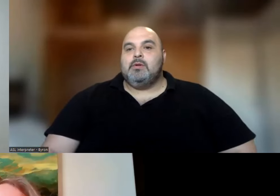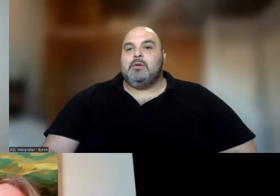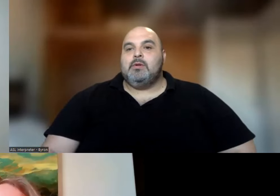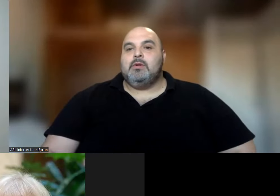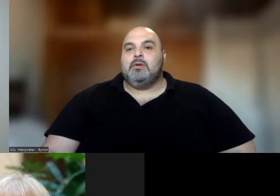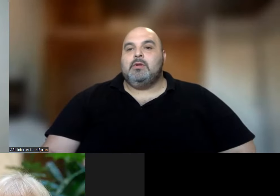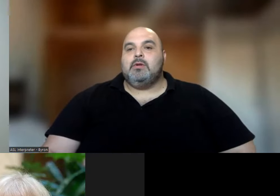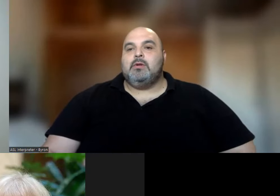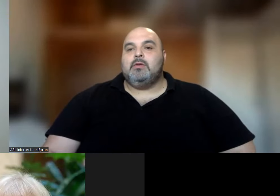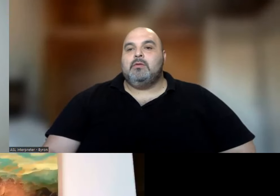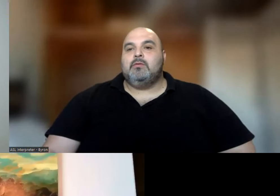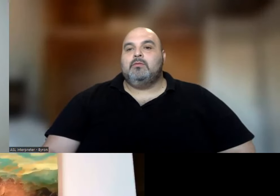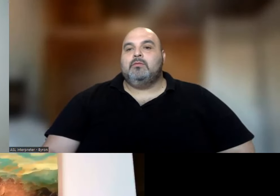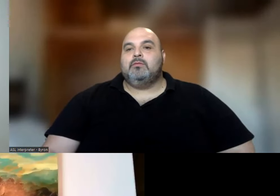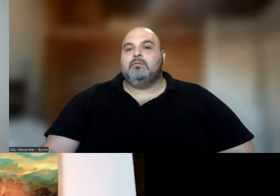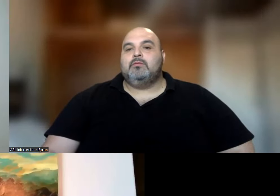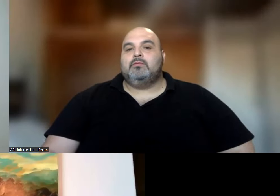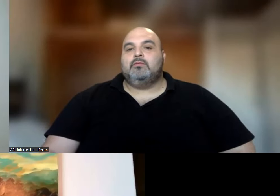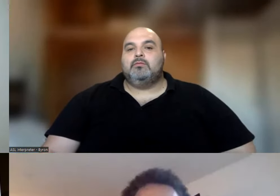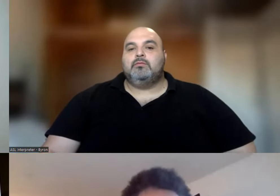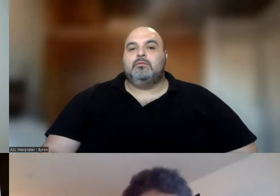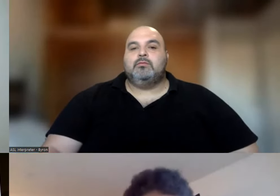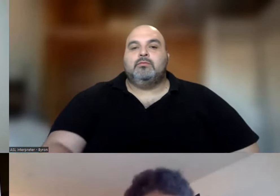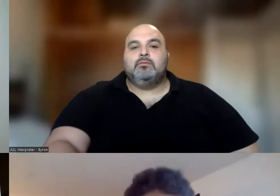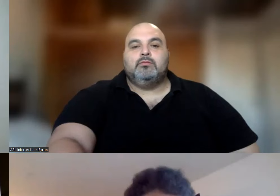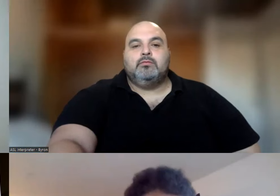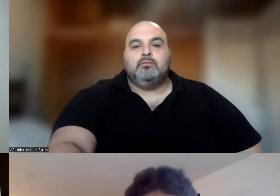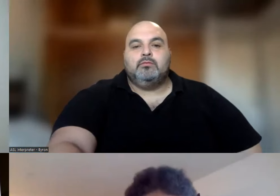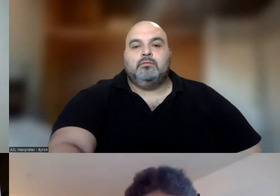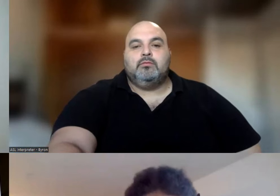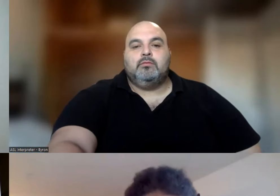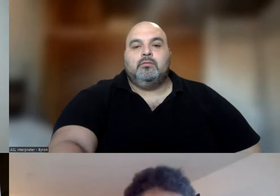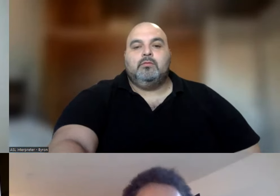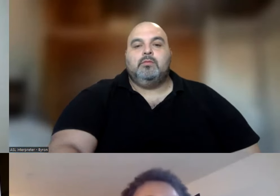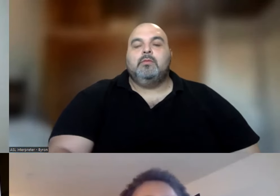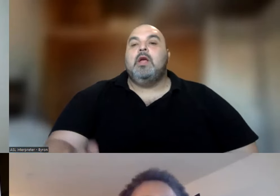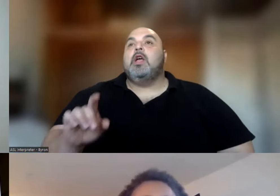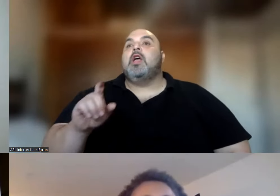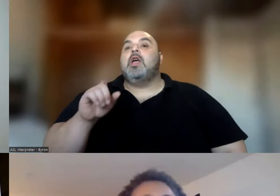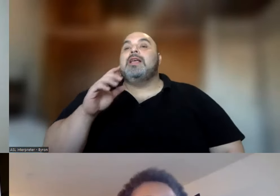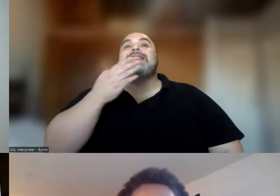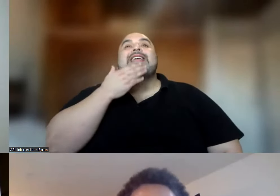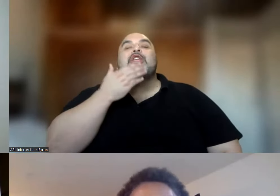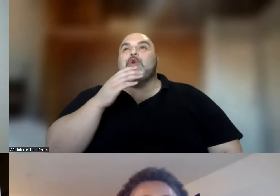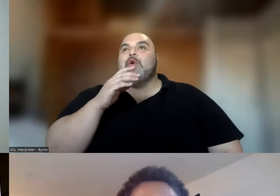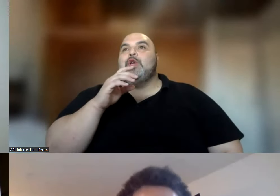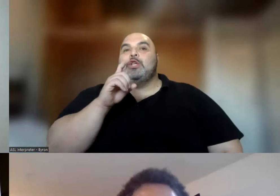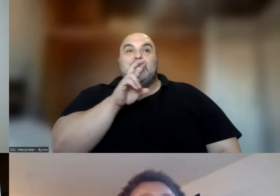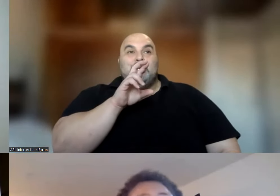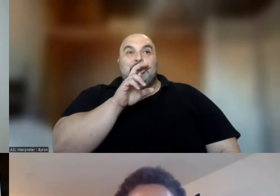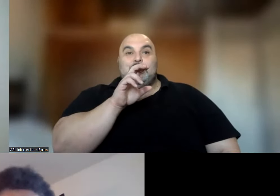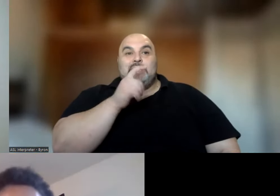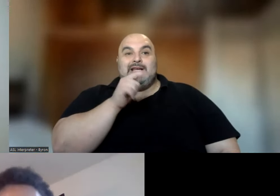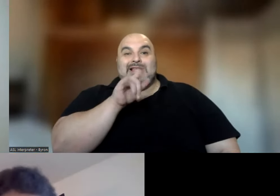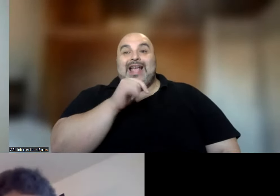Yeah, let's do it. Just real quick, thank you, Dr. Gelly. I'm actually